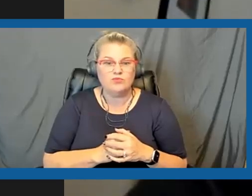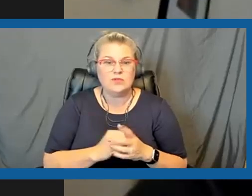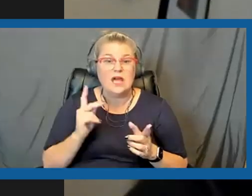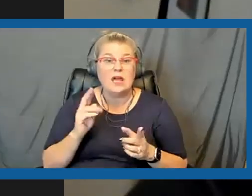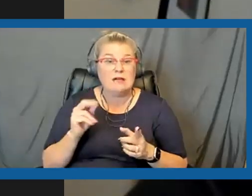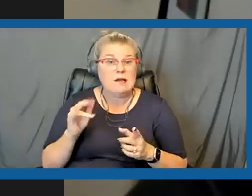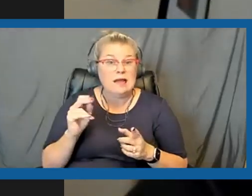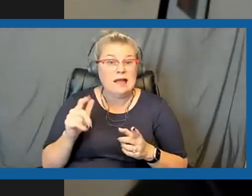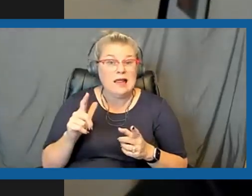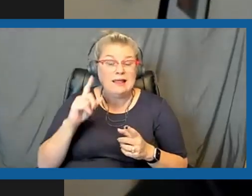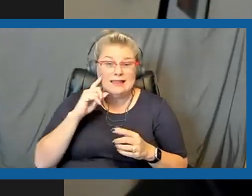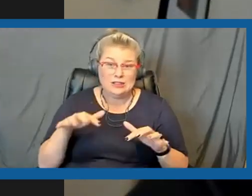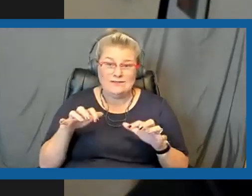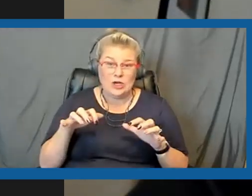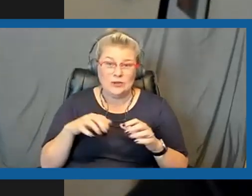Cranell?